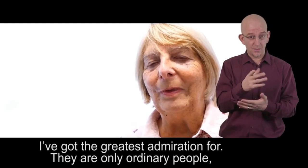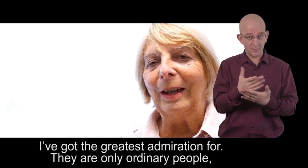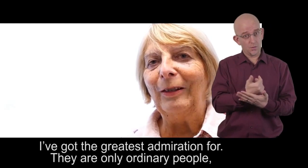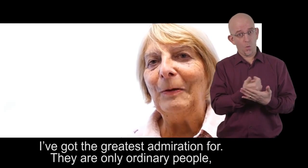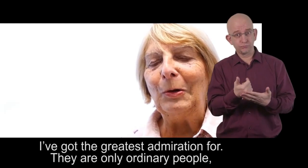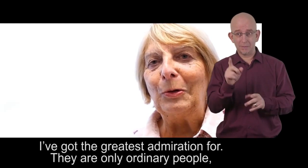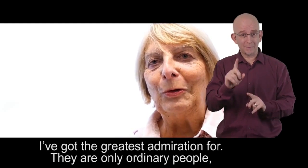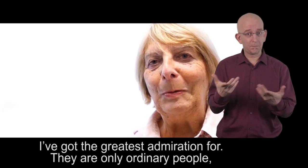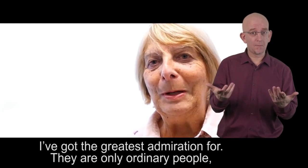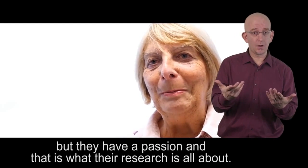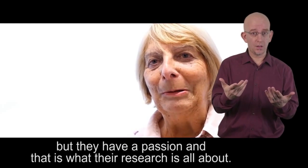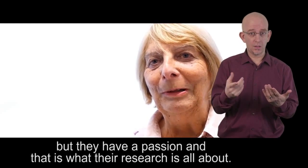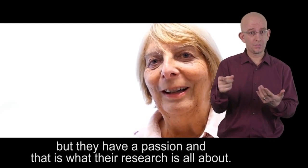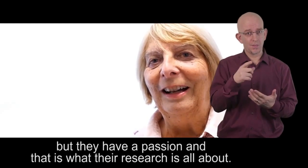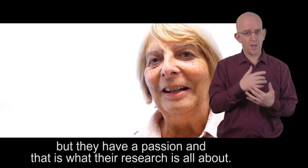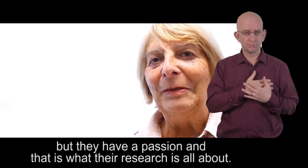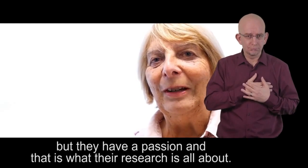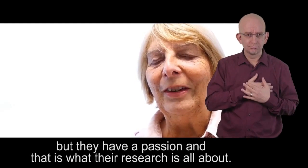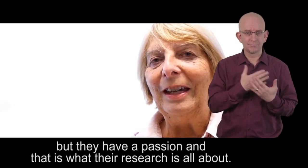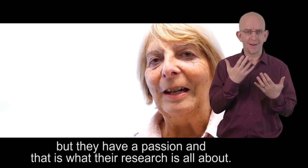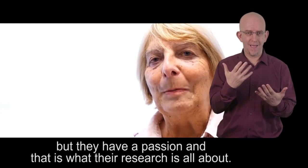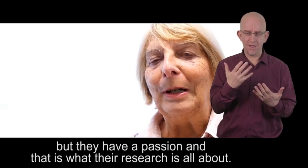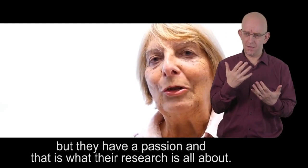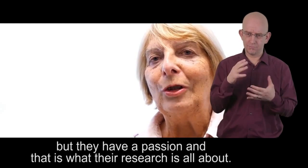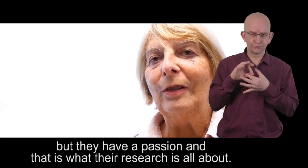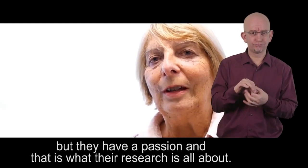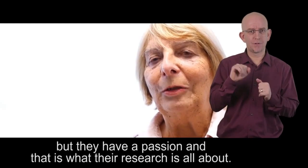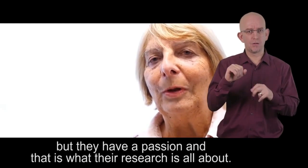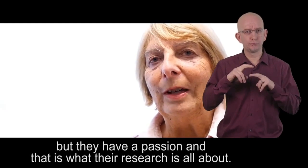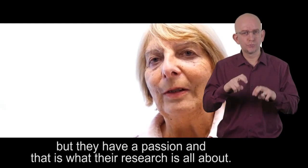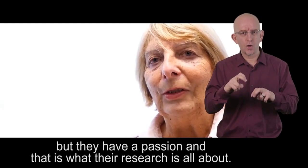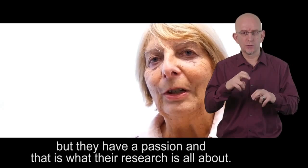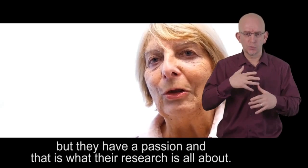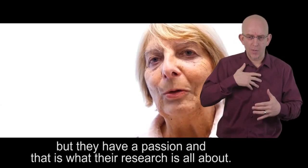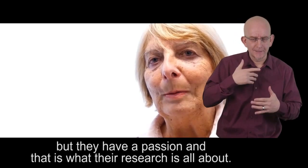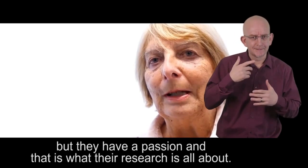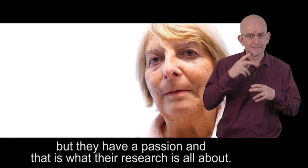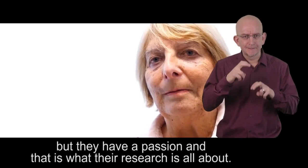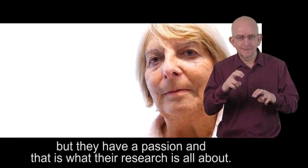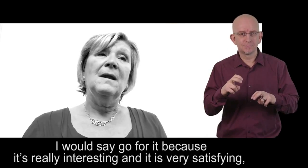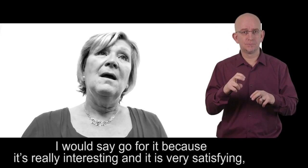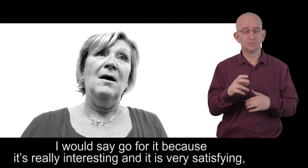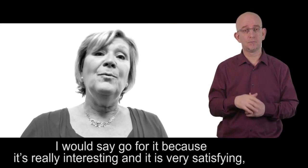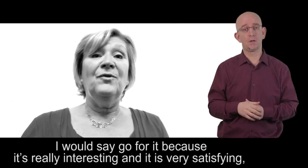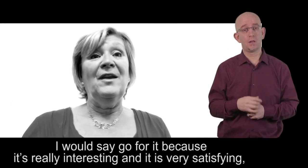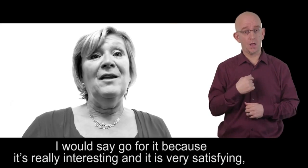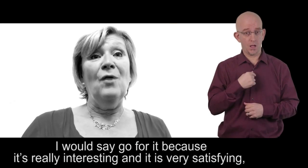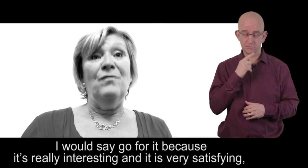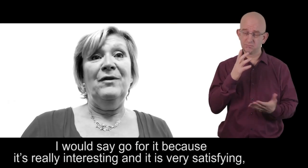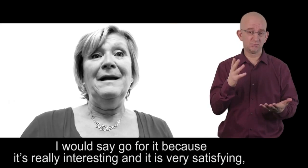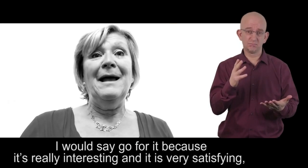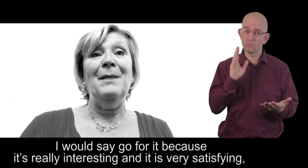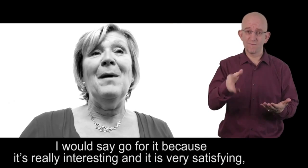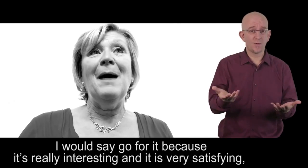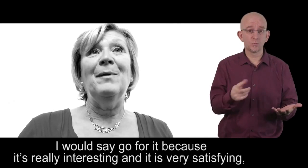they're only ordinary people but they have a passion and that's what their research is all about I would say